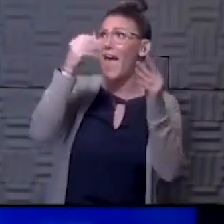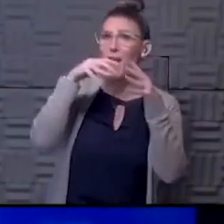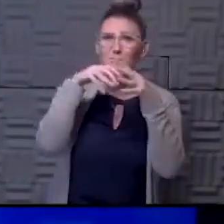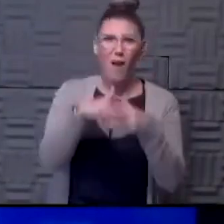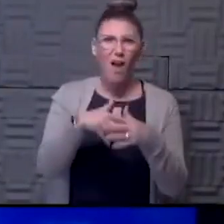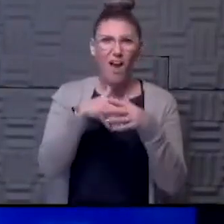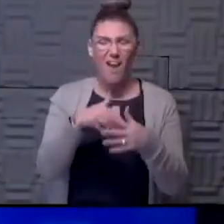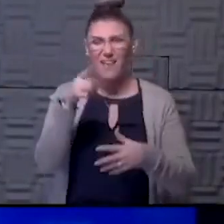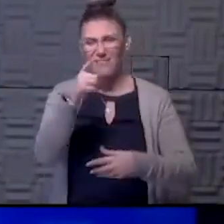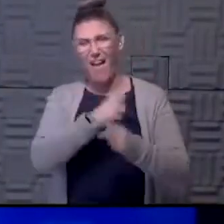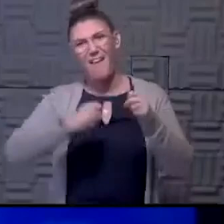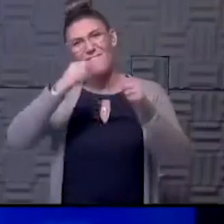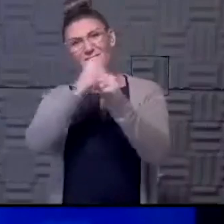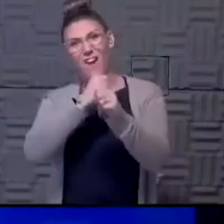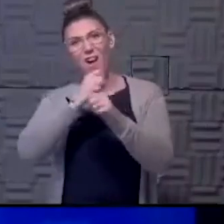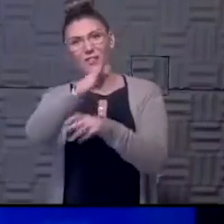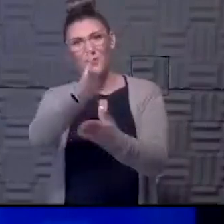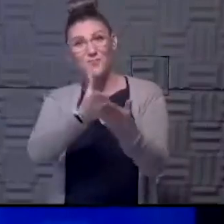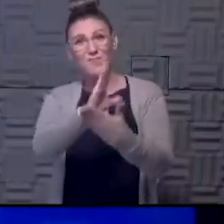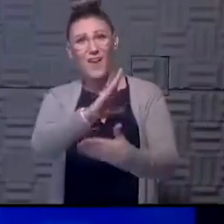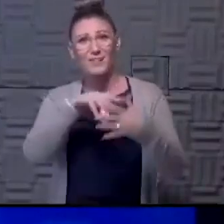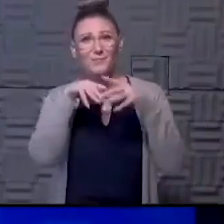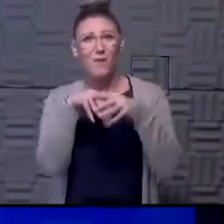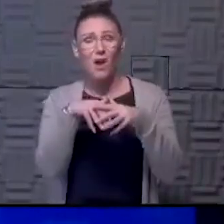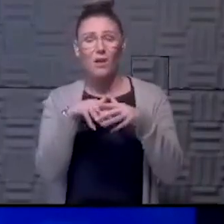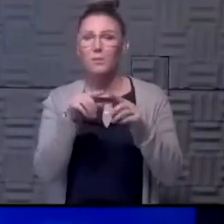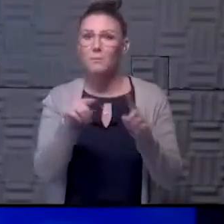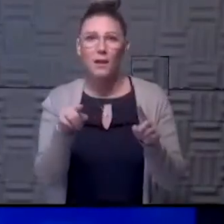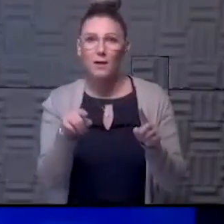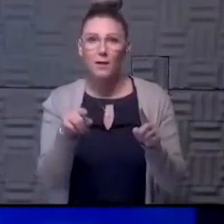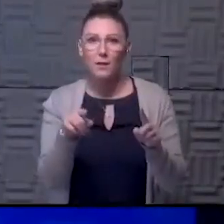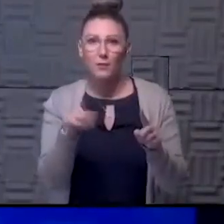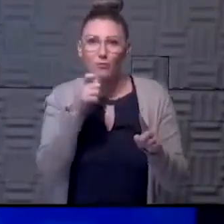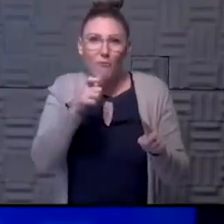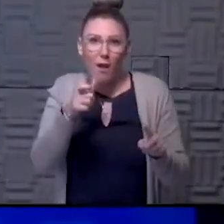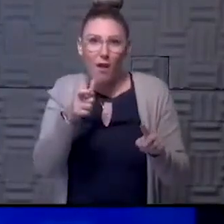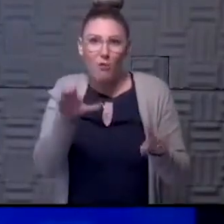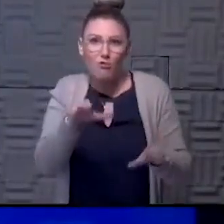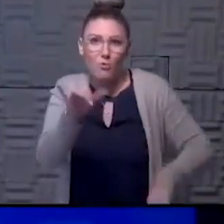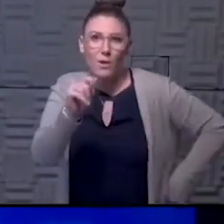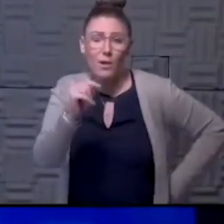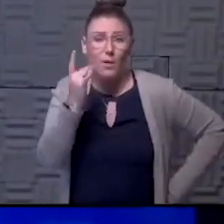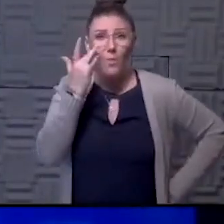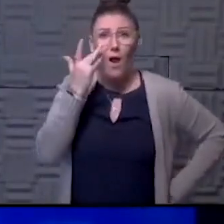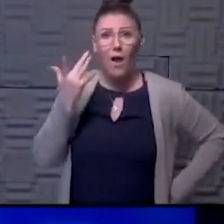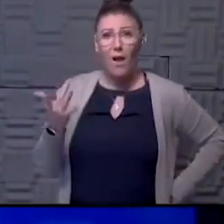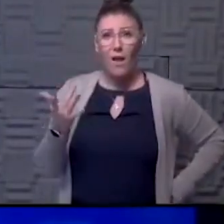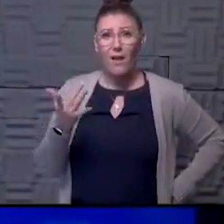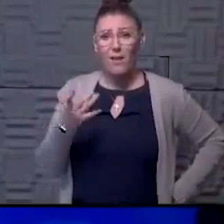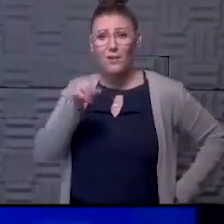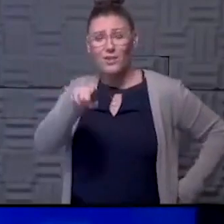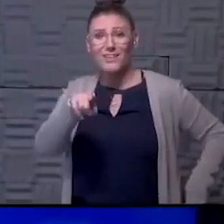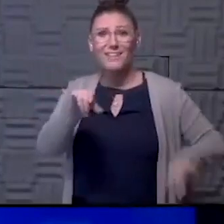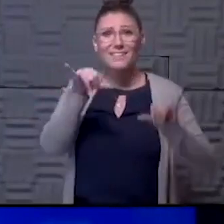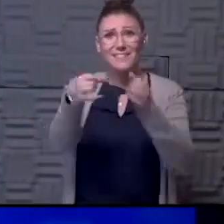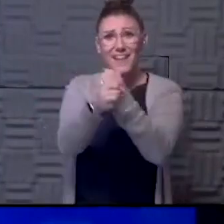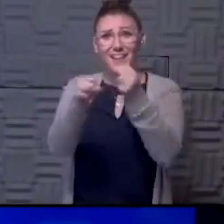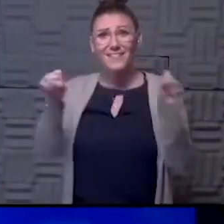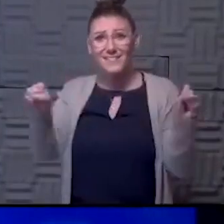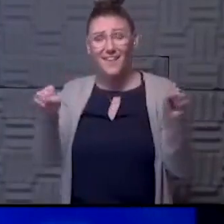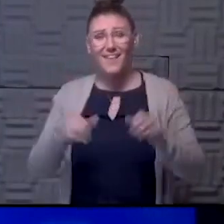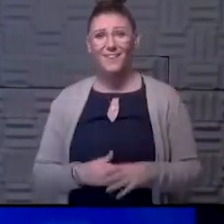have fought for their right to they fight party all the time. but they're not doing it. And why is that? Because they got to stay safe.